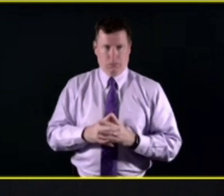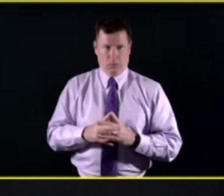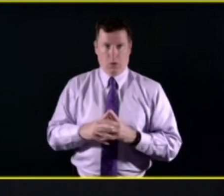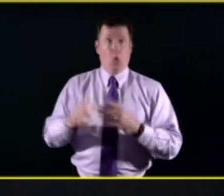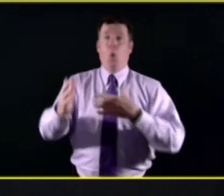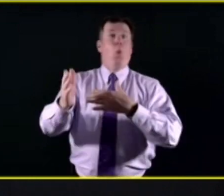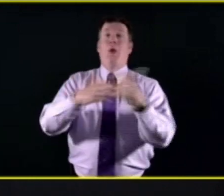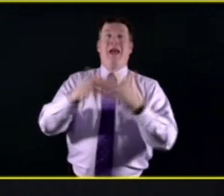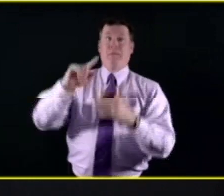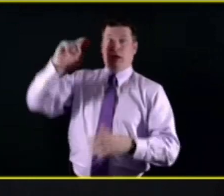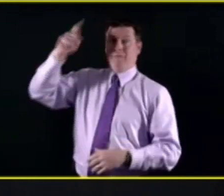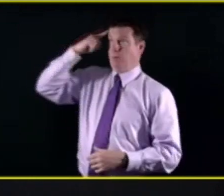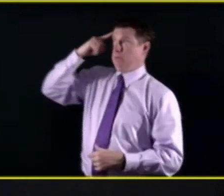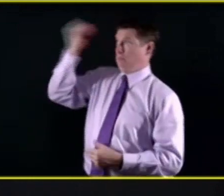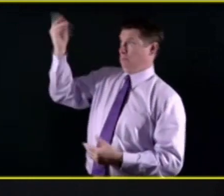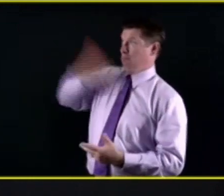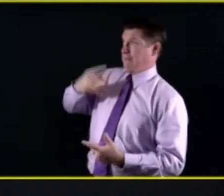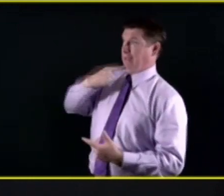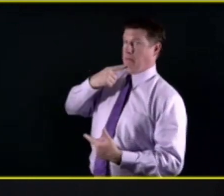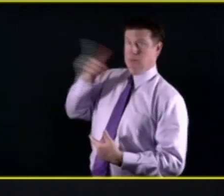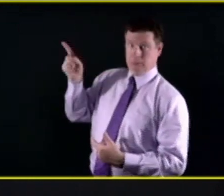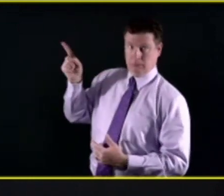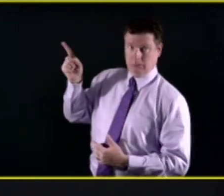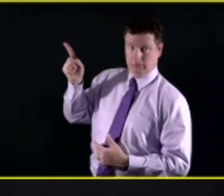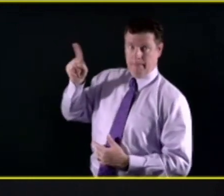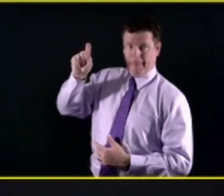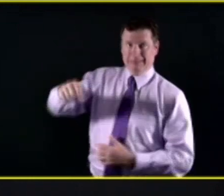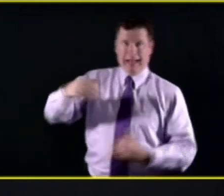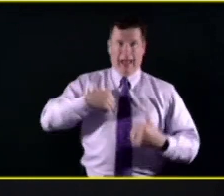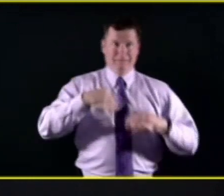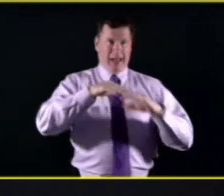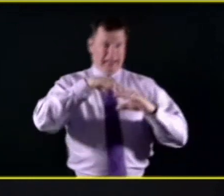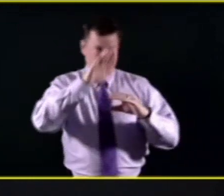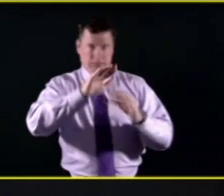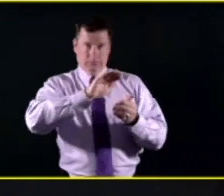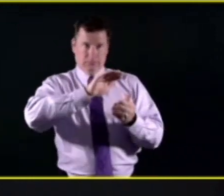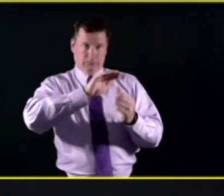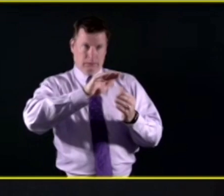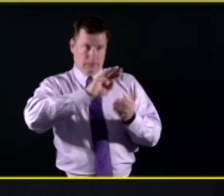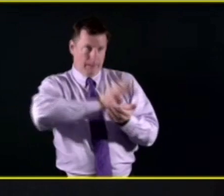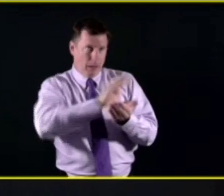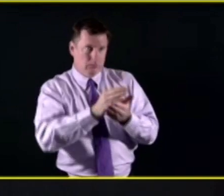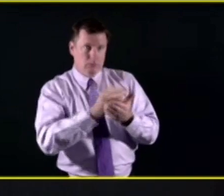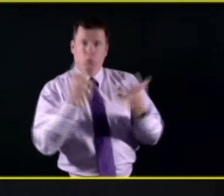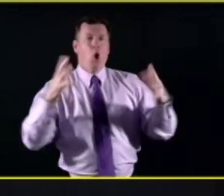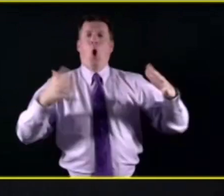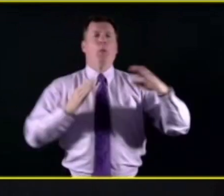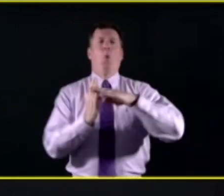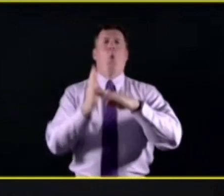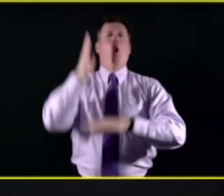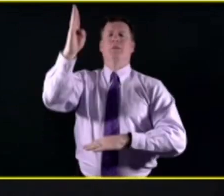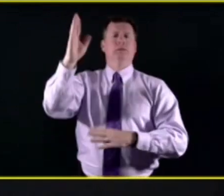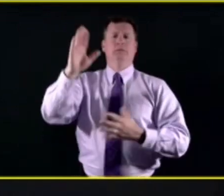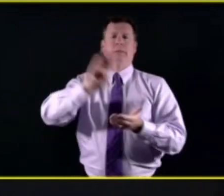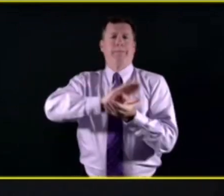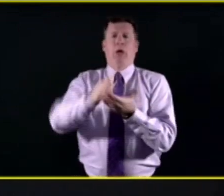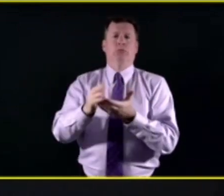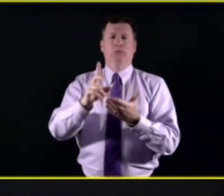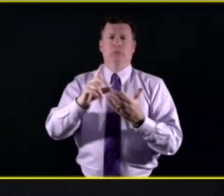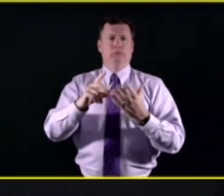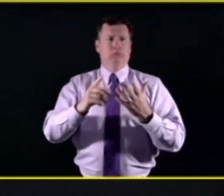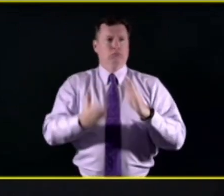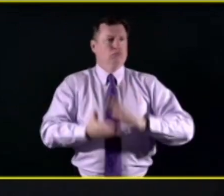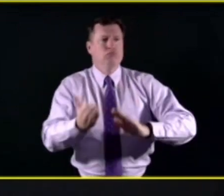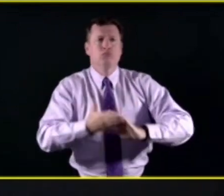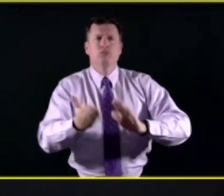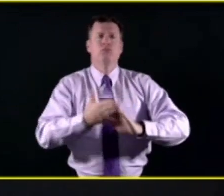month. And when you expand that out to the county, I think it's 1,200 to 1,500 tests per day. And I can't